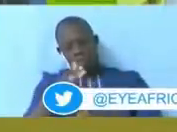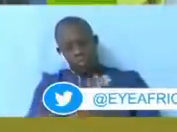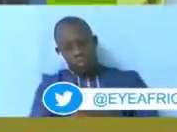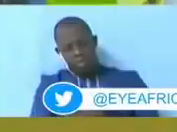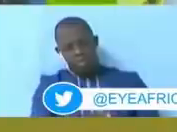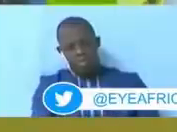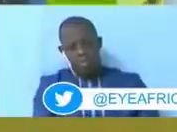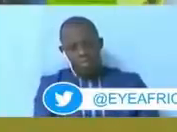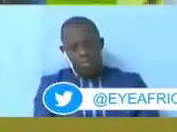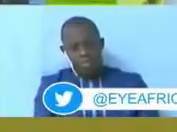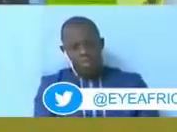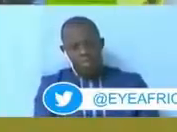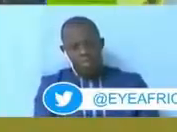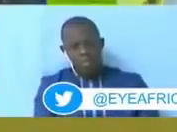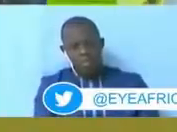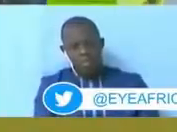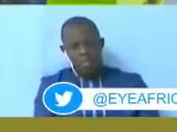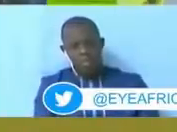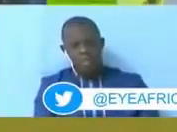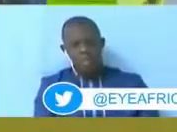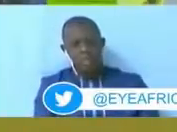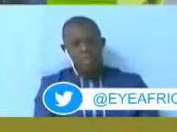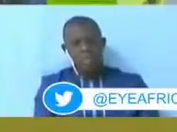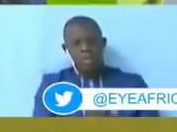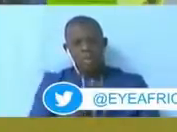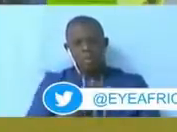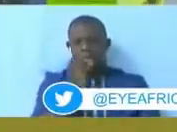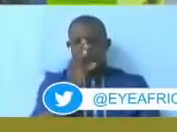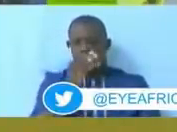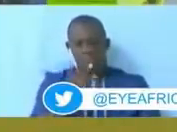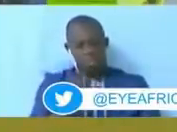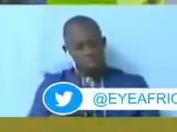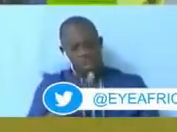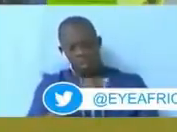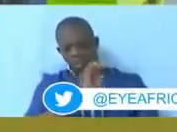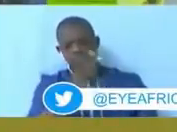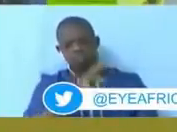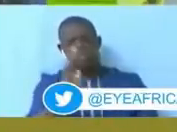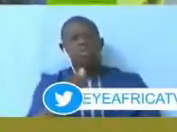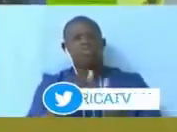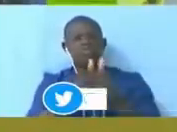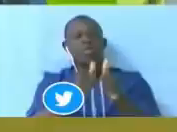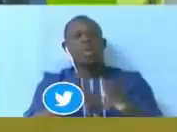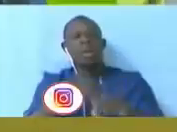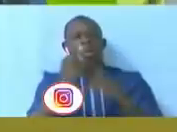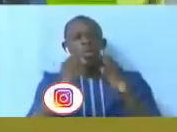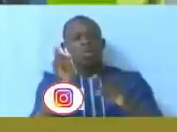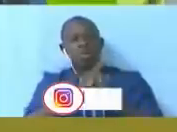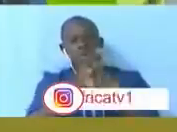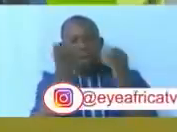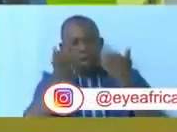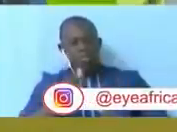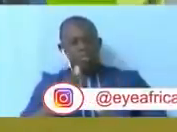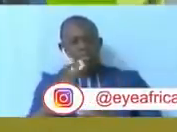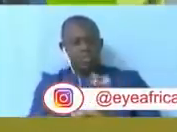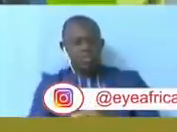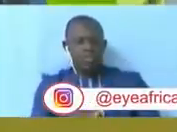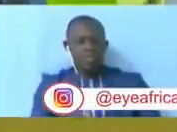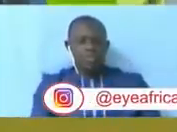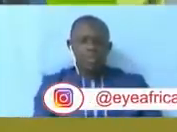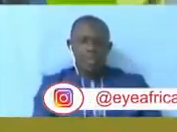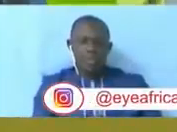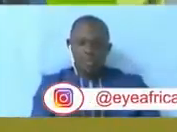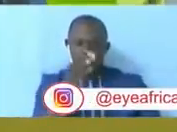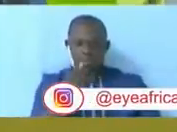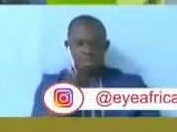intaya. He said I was not following up on the matter. Ako mantra ko ni no masaraka. I said to him, but I came to court and I gave